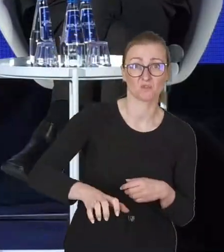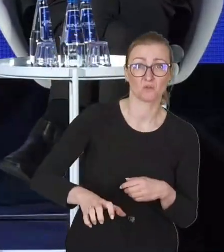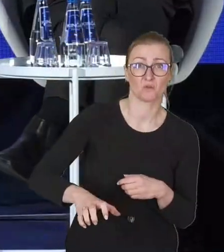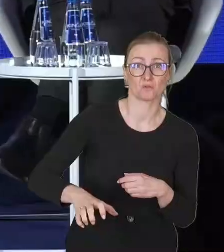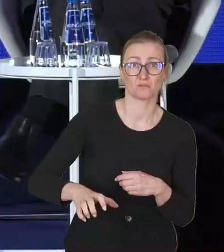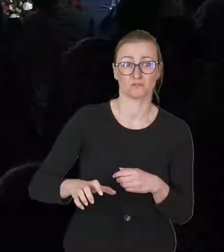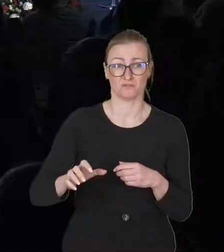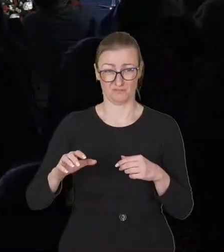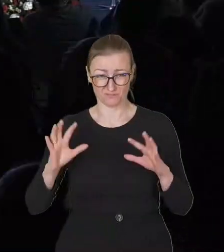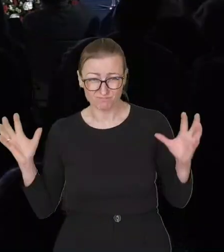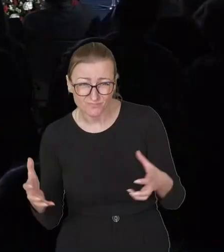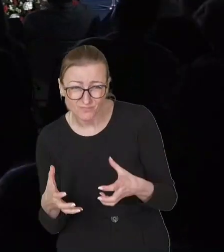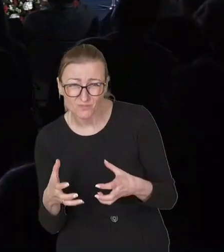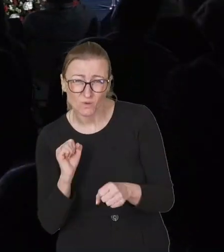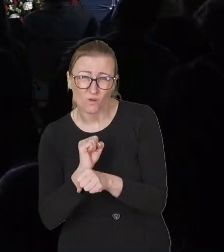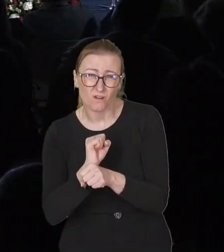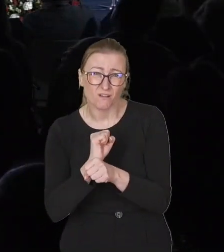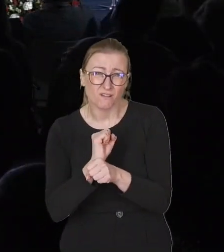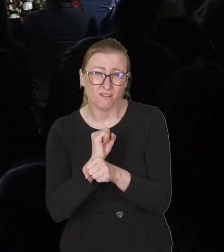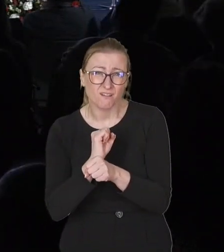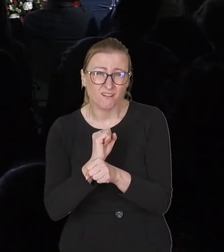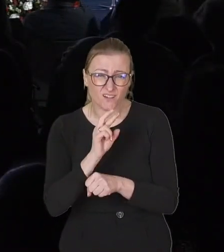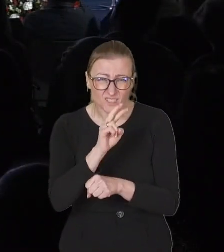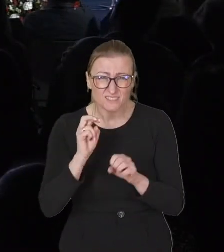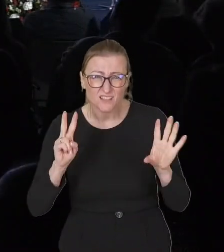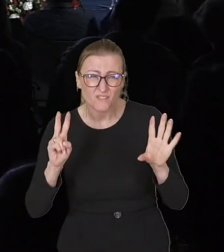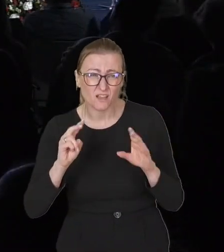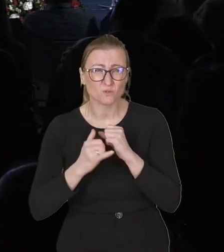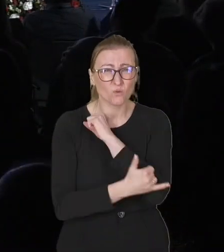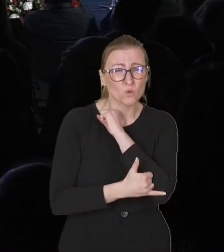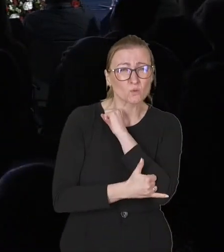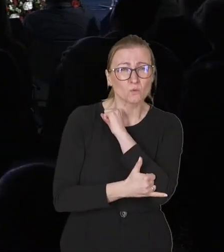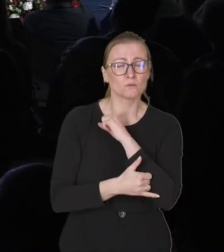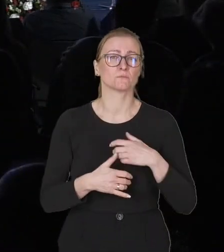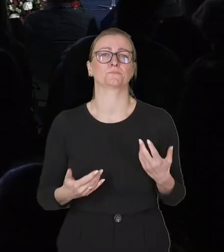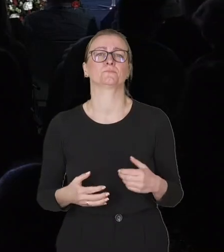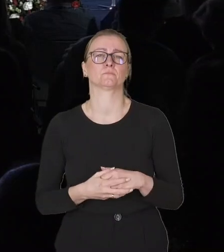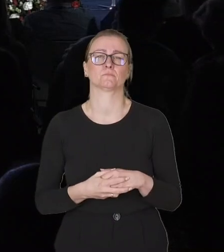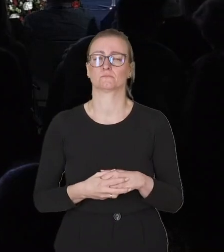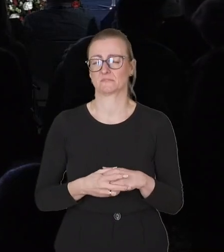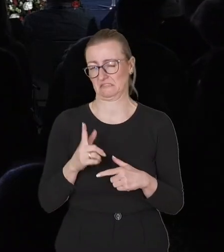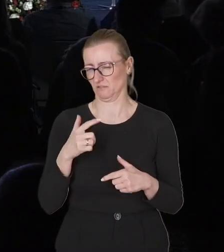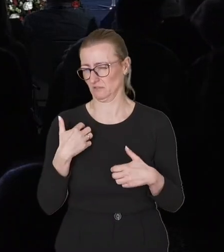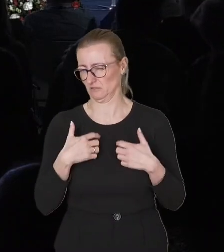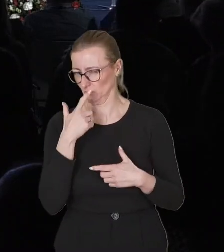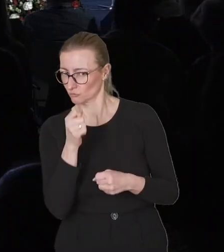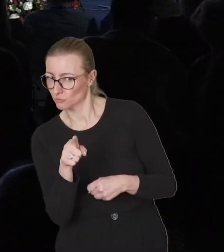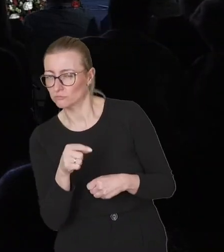countries? Thank you so much. Very interesting. I think that your book should be kind of the obligatory literature for the